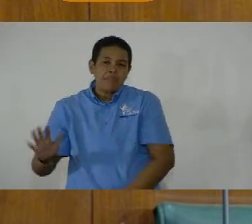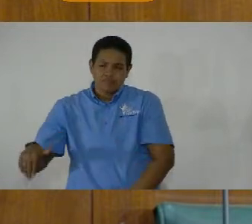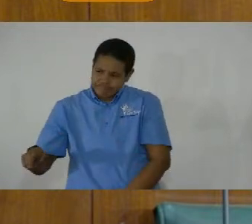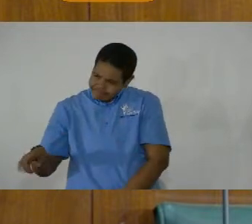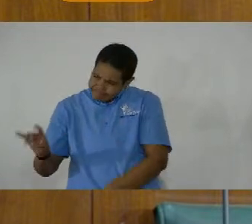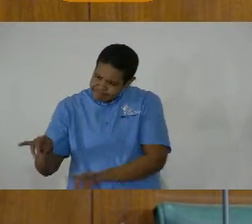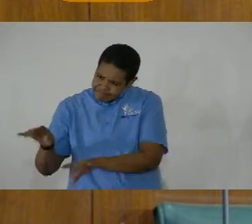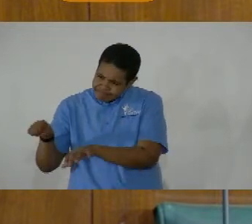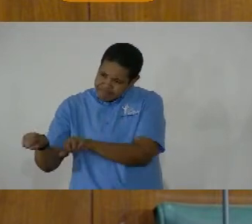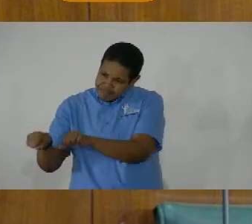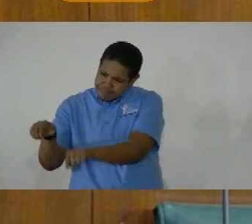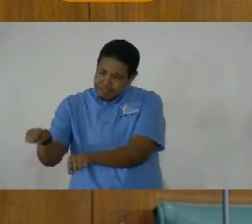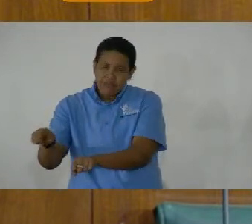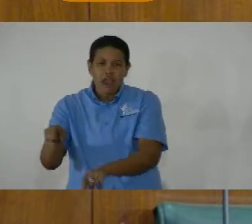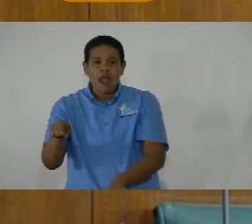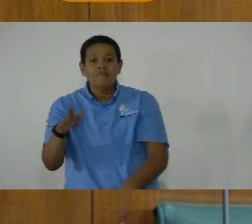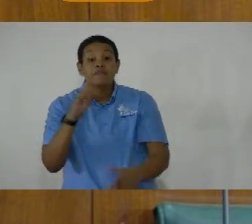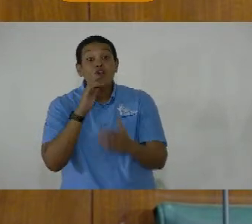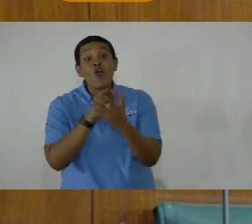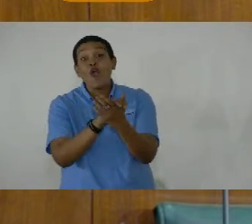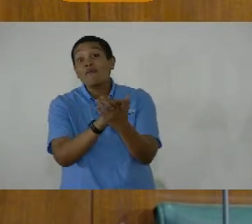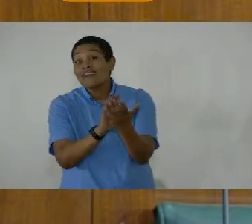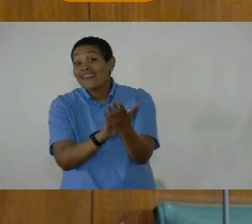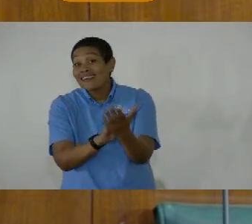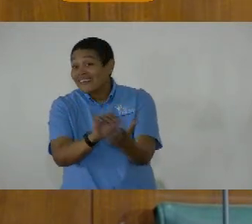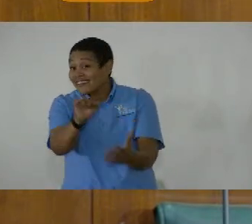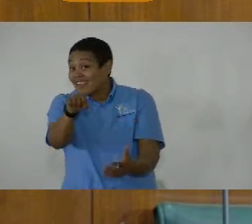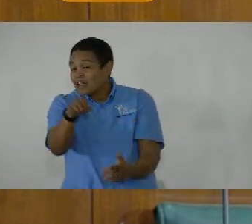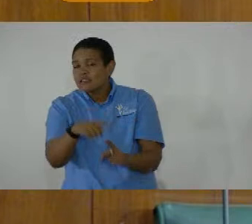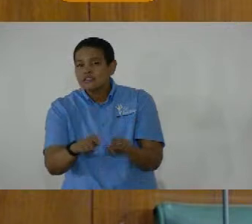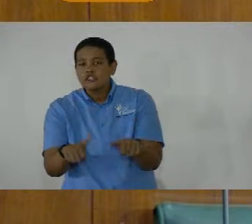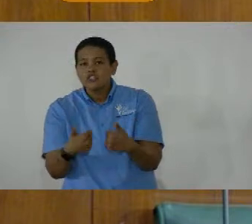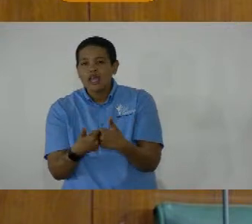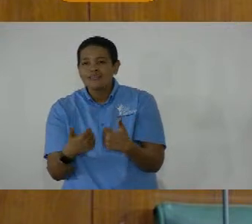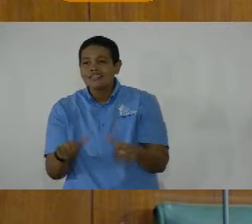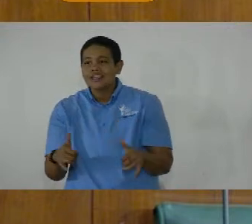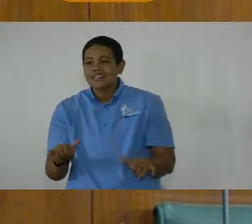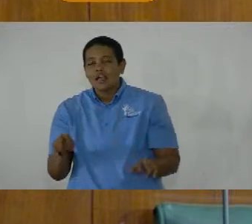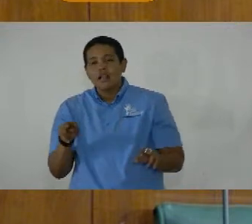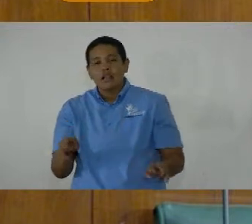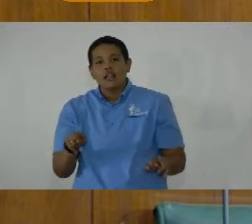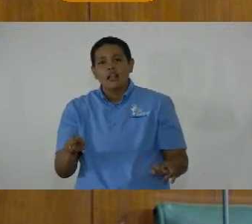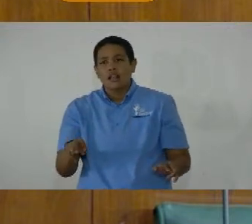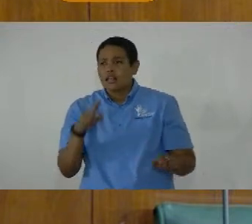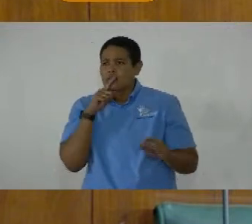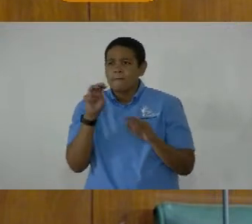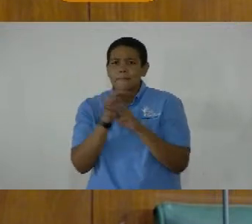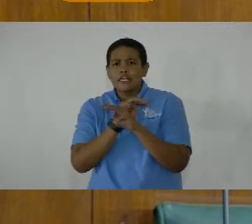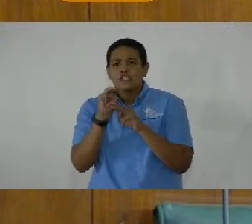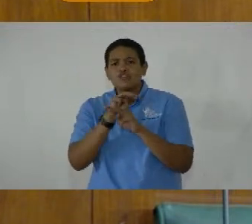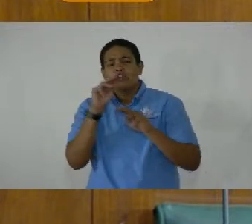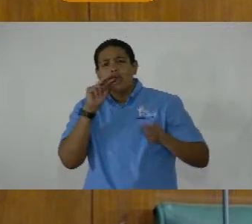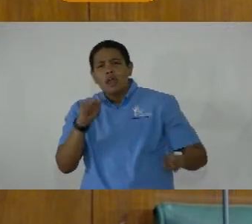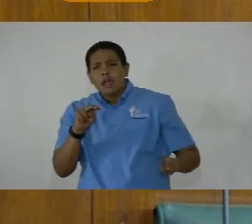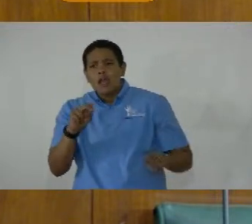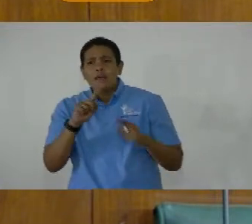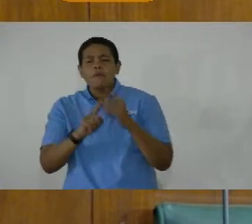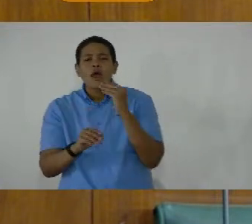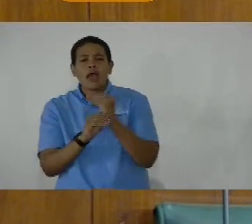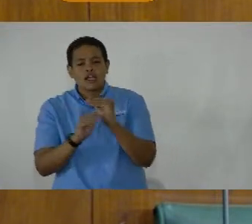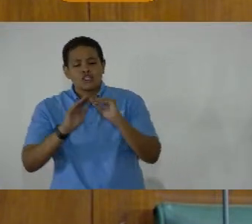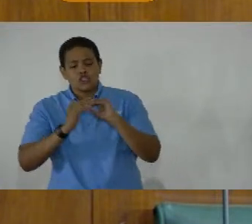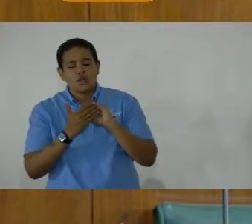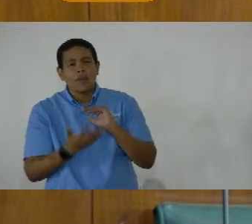Commendable as that is, Madam Speaker, the challenges before us, before the ministry and